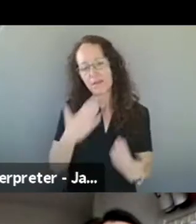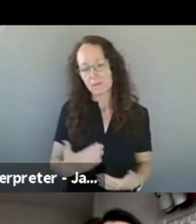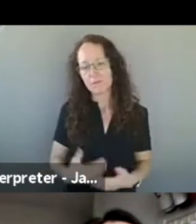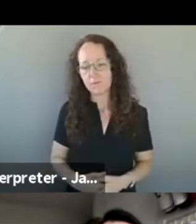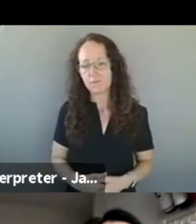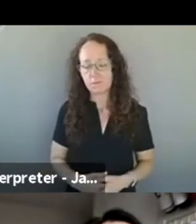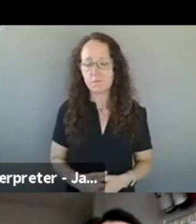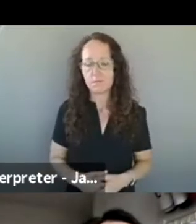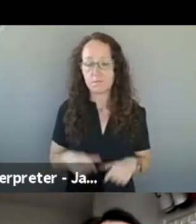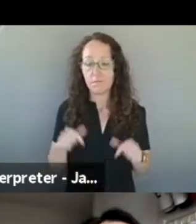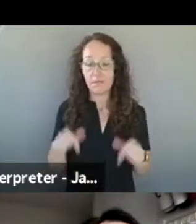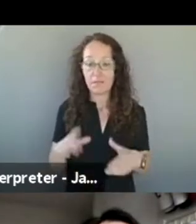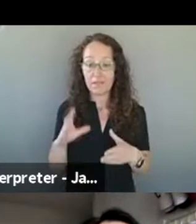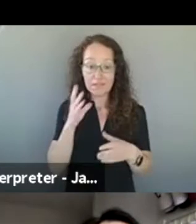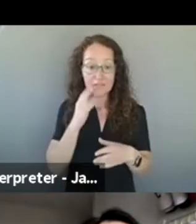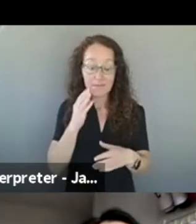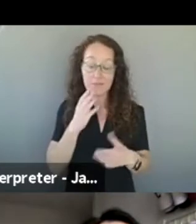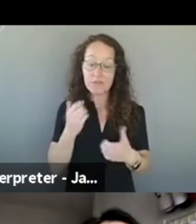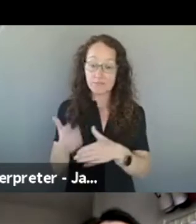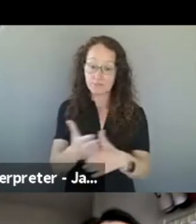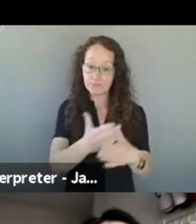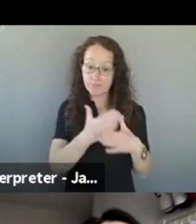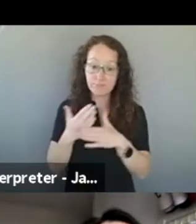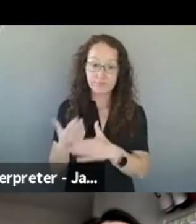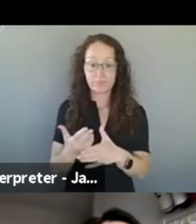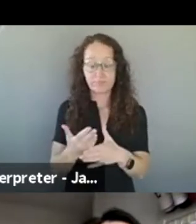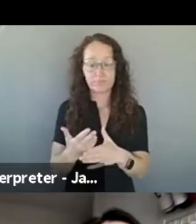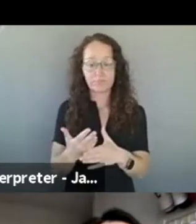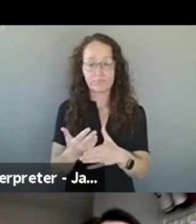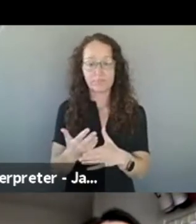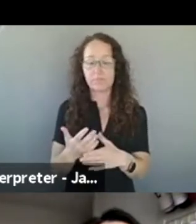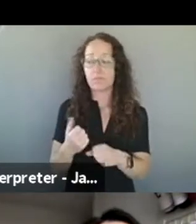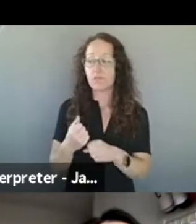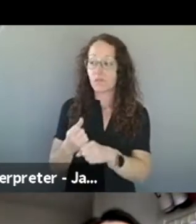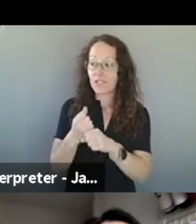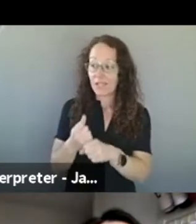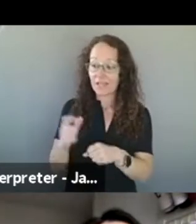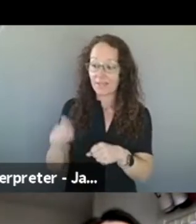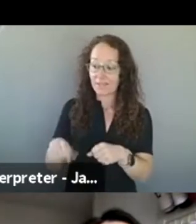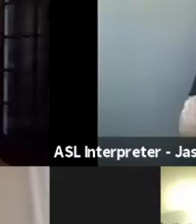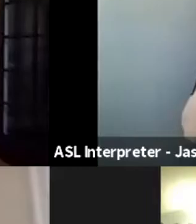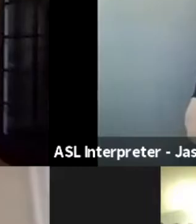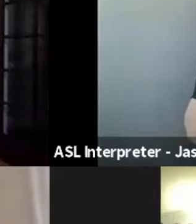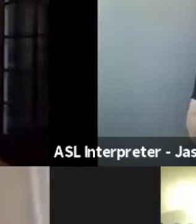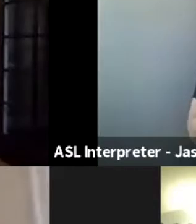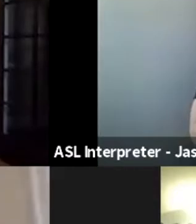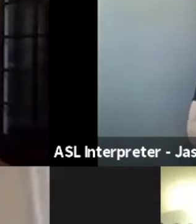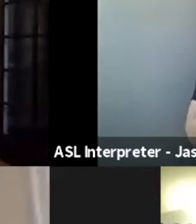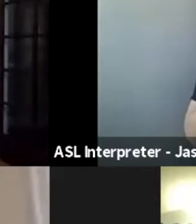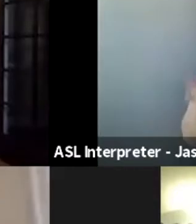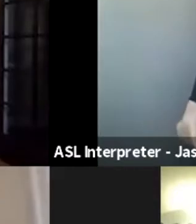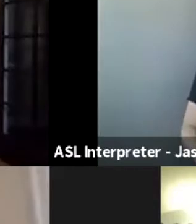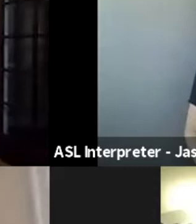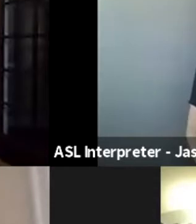this shared experience, creating this together. That's what we'll do.